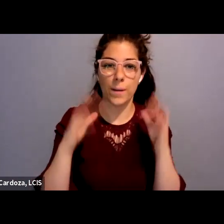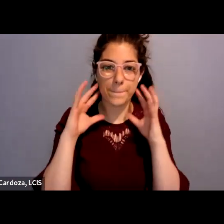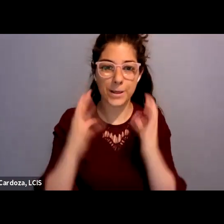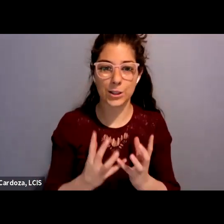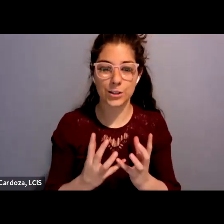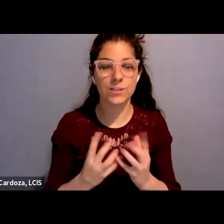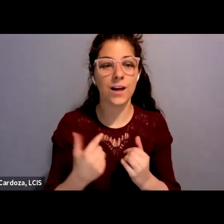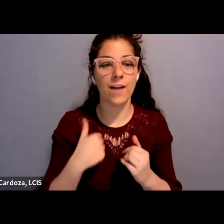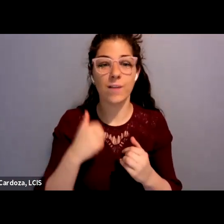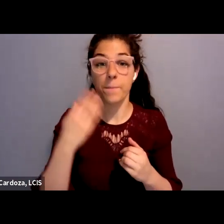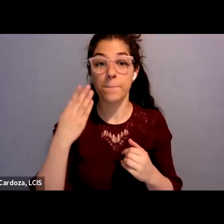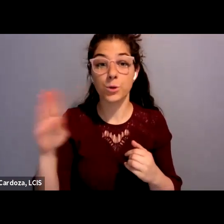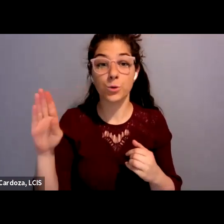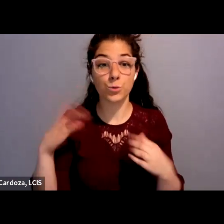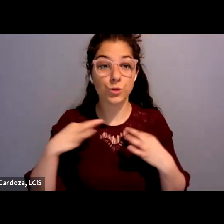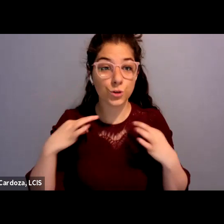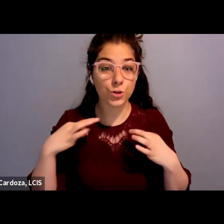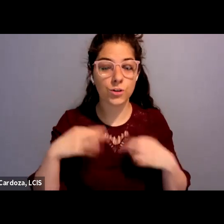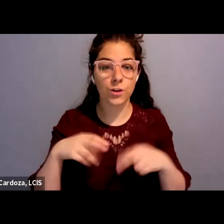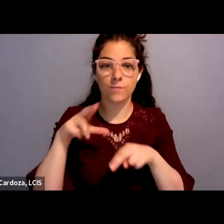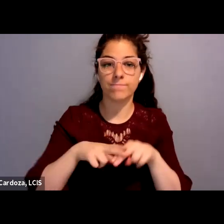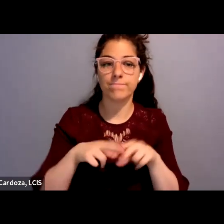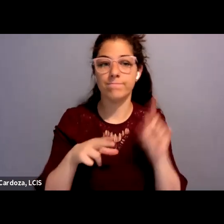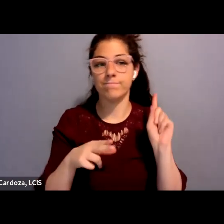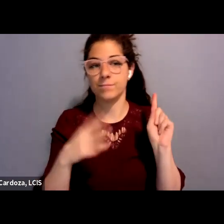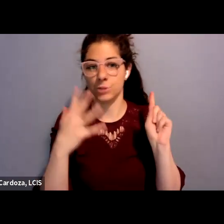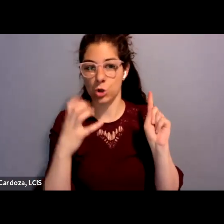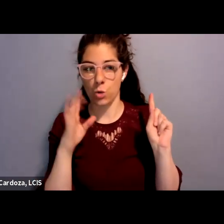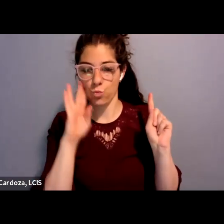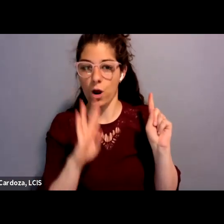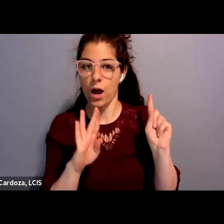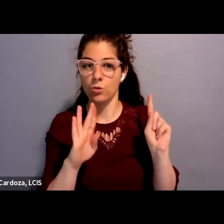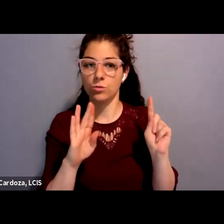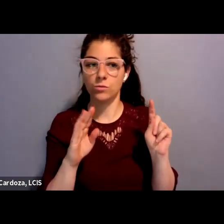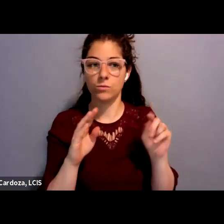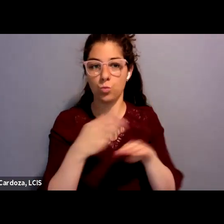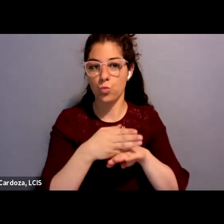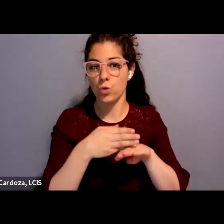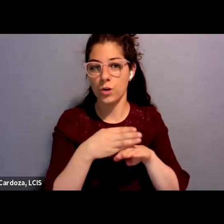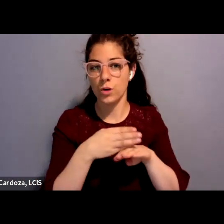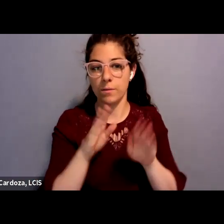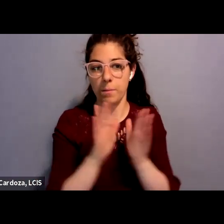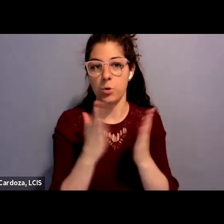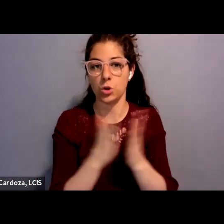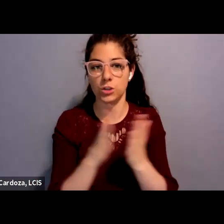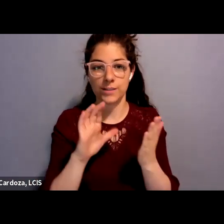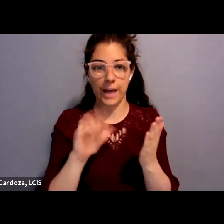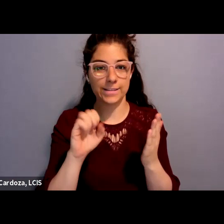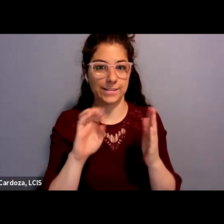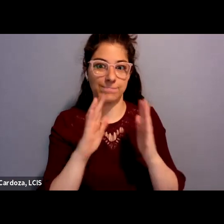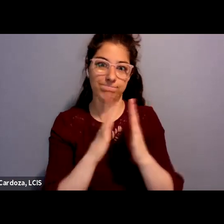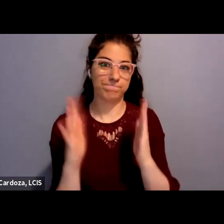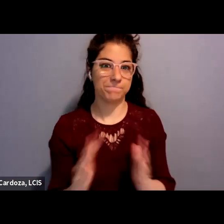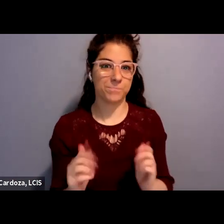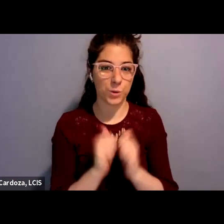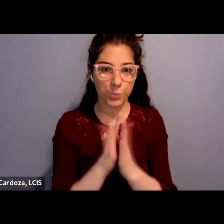navy blue shirt. I'm sitting in front of a dark brown wood bookcase filled with books. Before we get